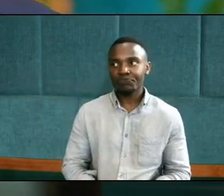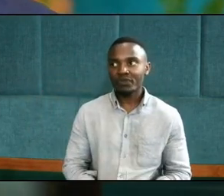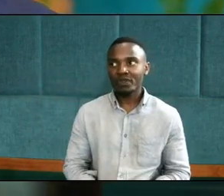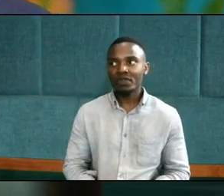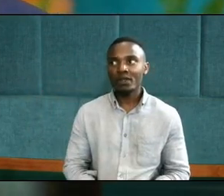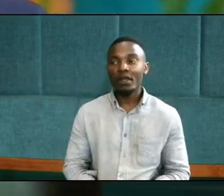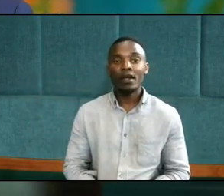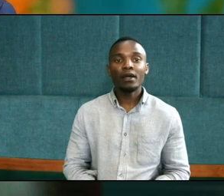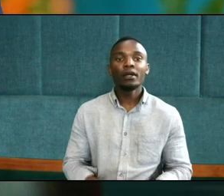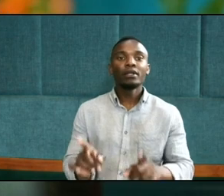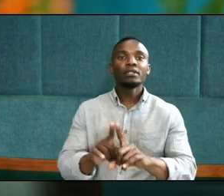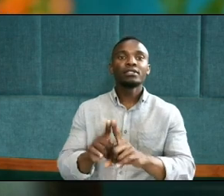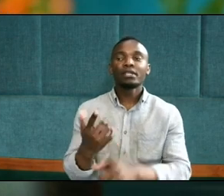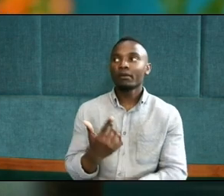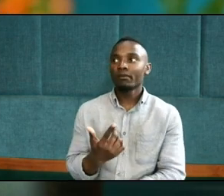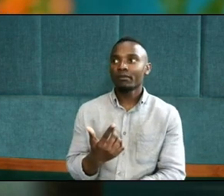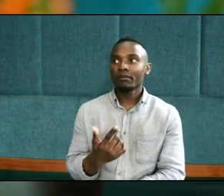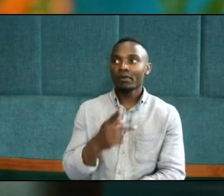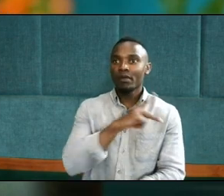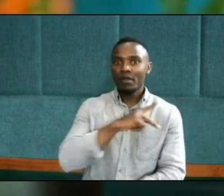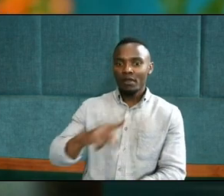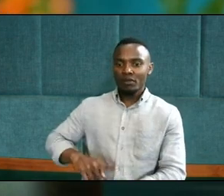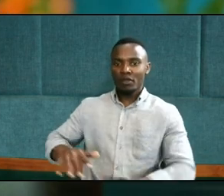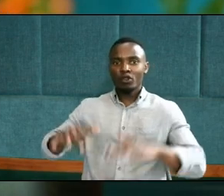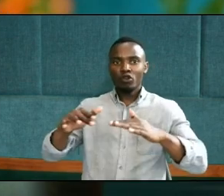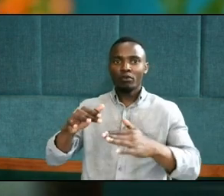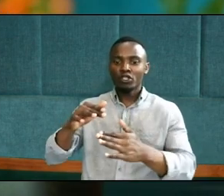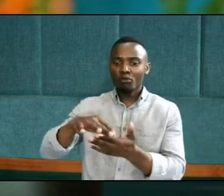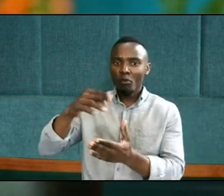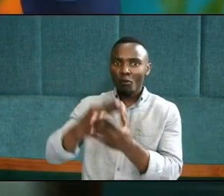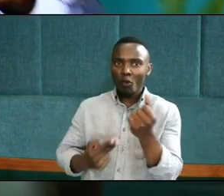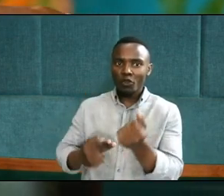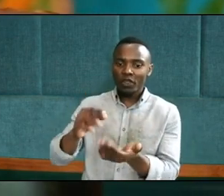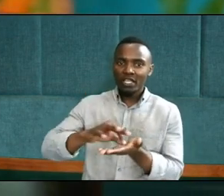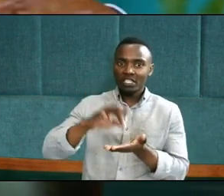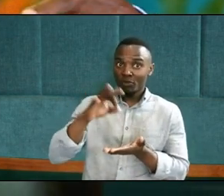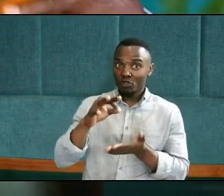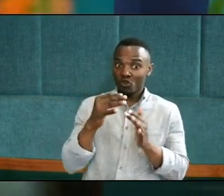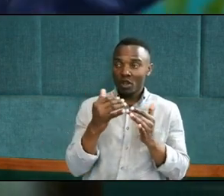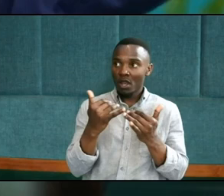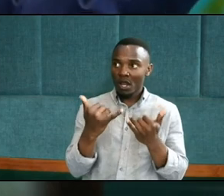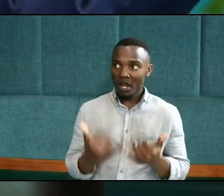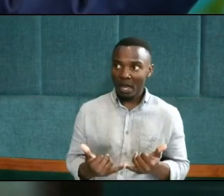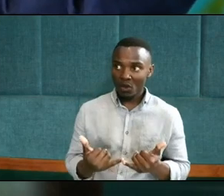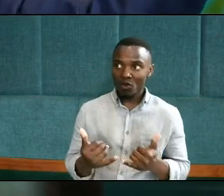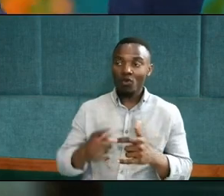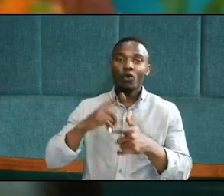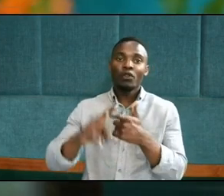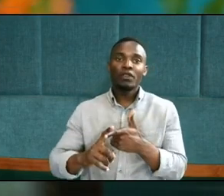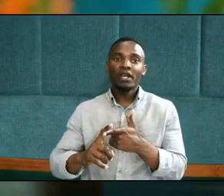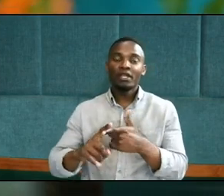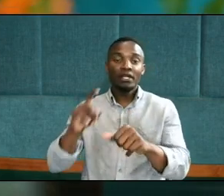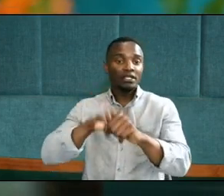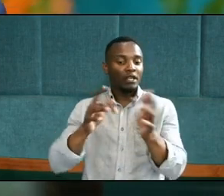The kingdom of God is both physical and spiritual. Spiritual now in this world as you await Jesus'